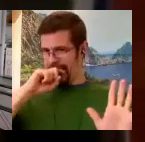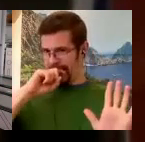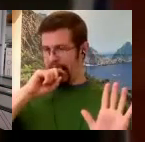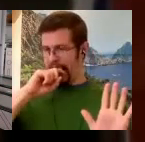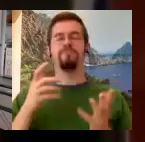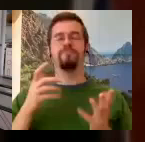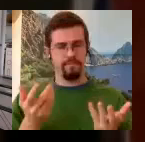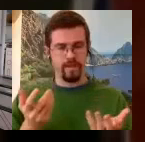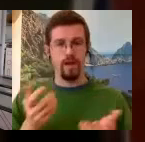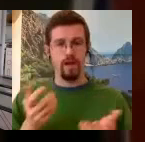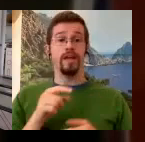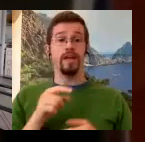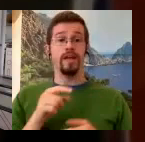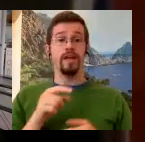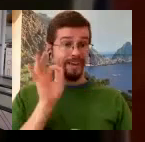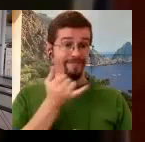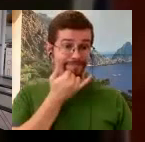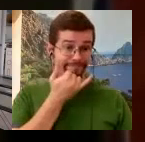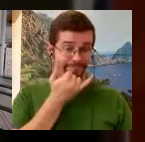we created the 2010, the